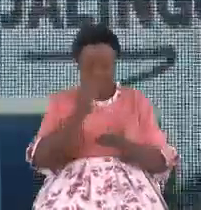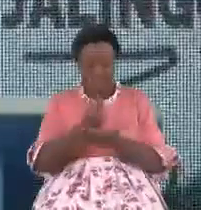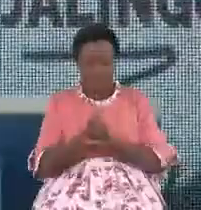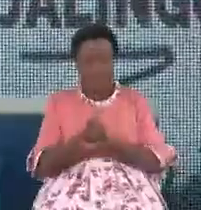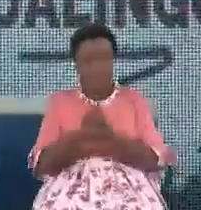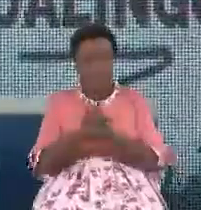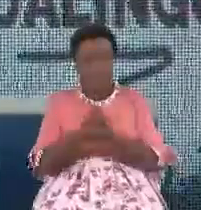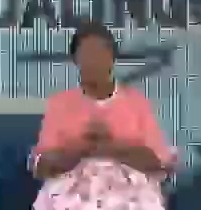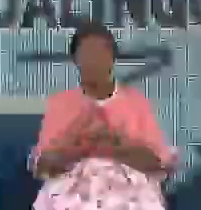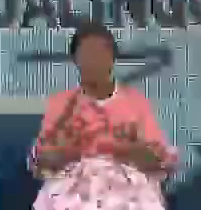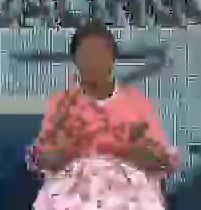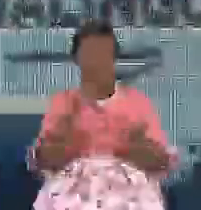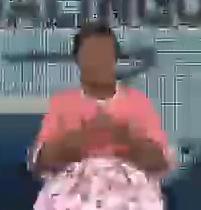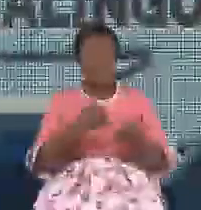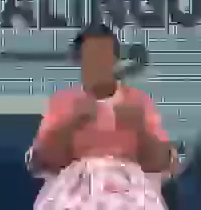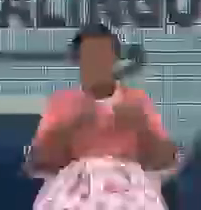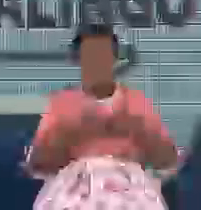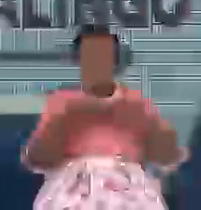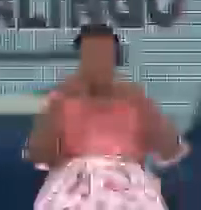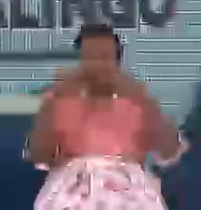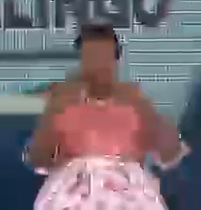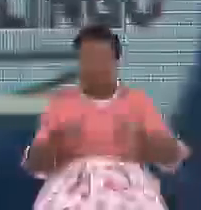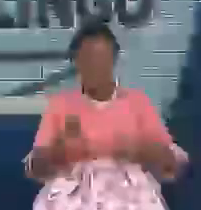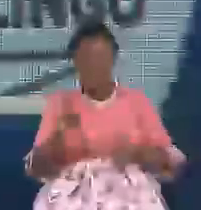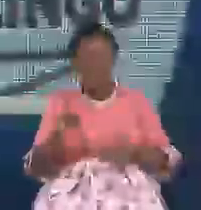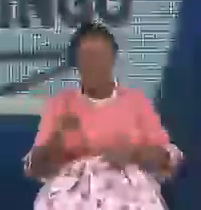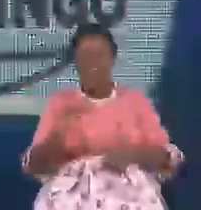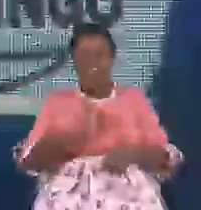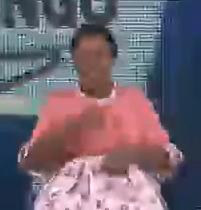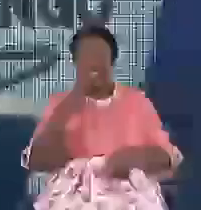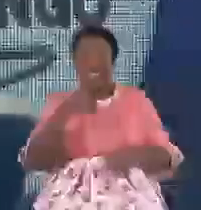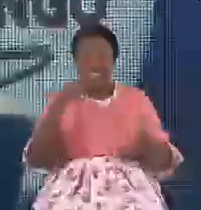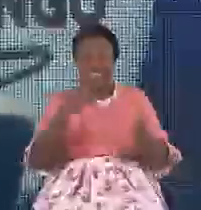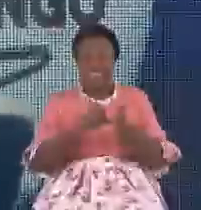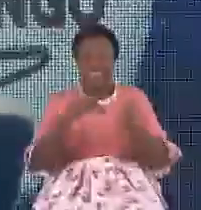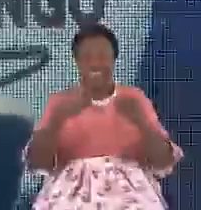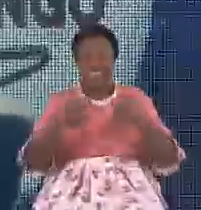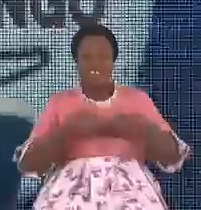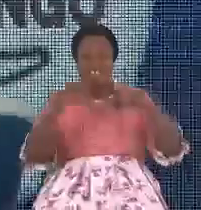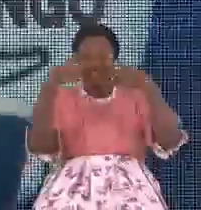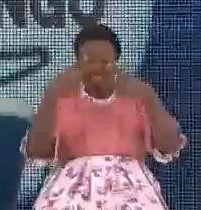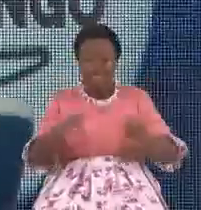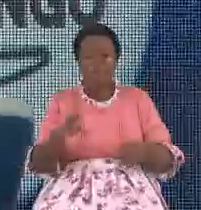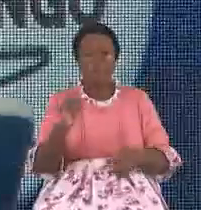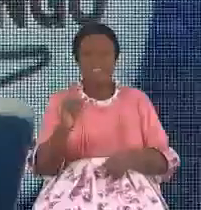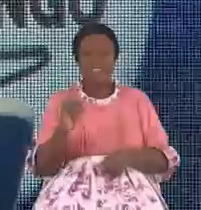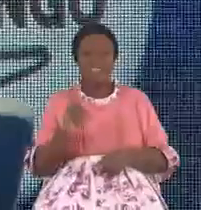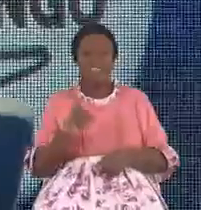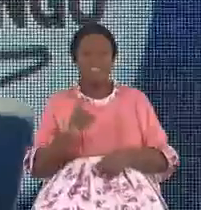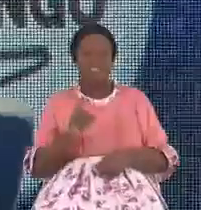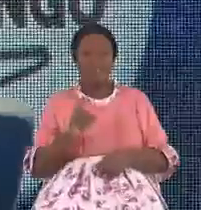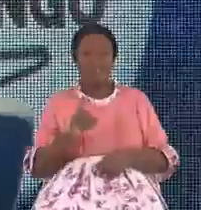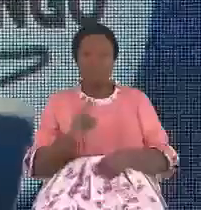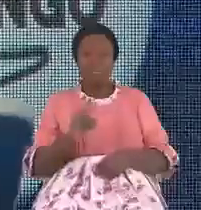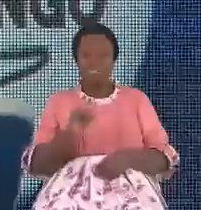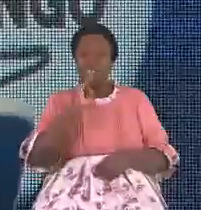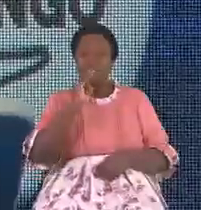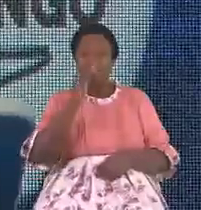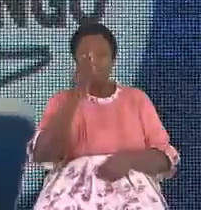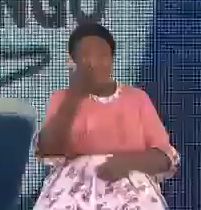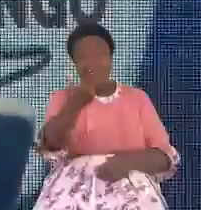it has happened i said it has happened it's right